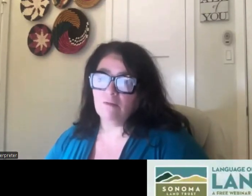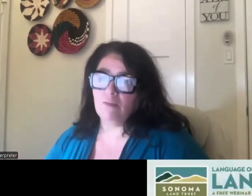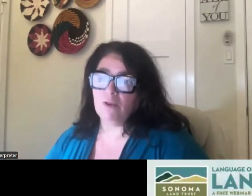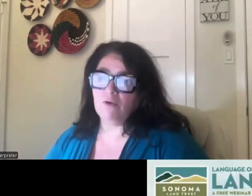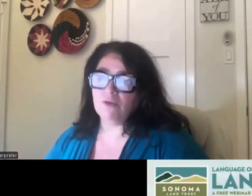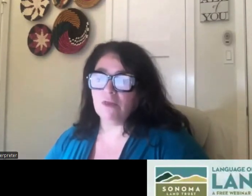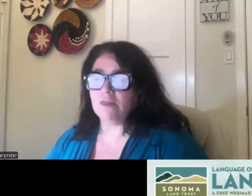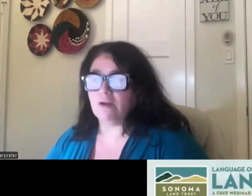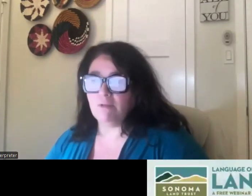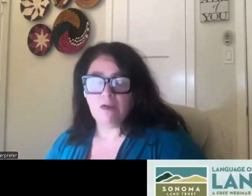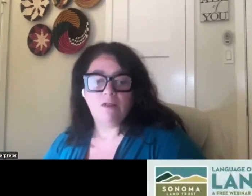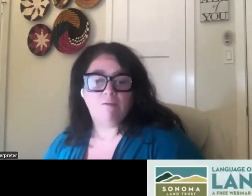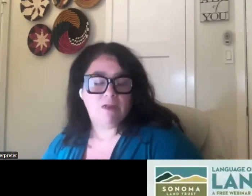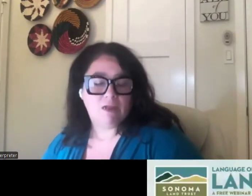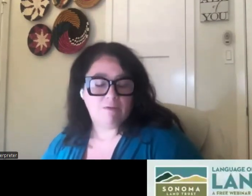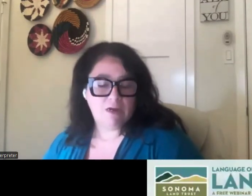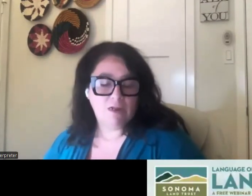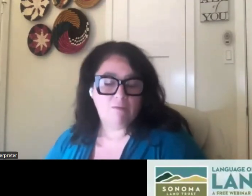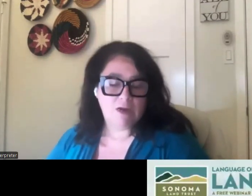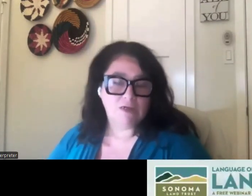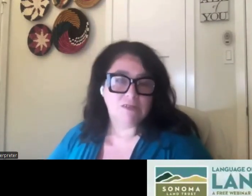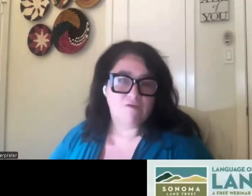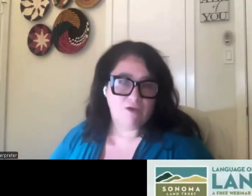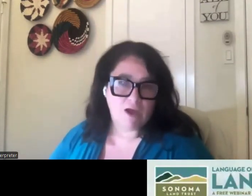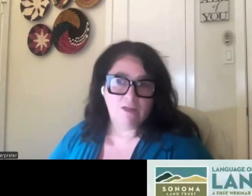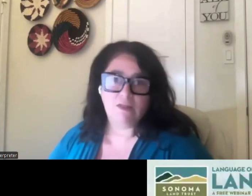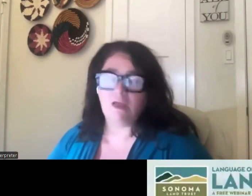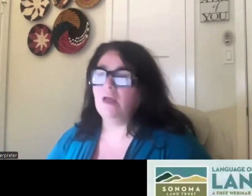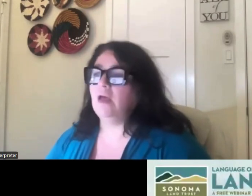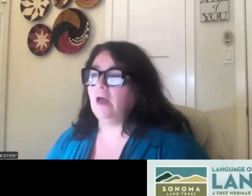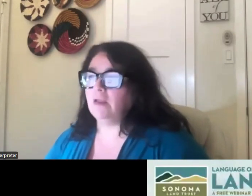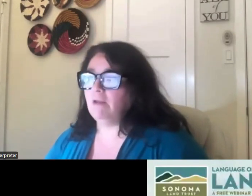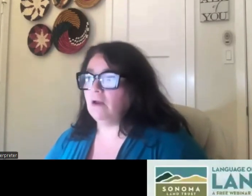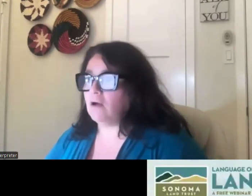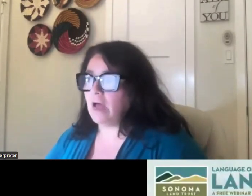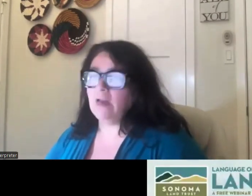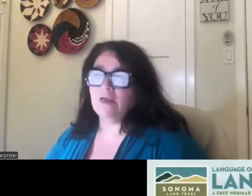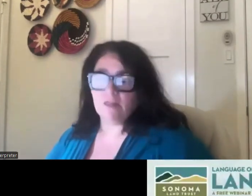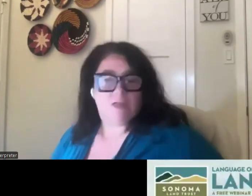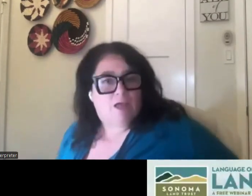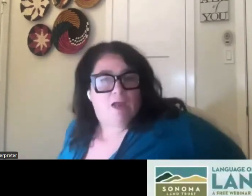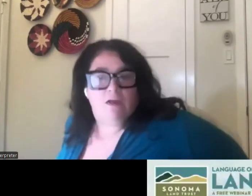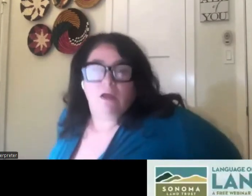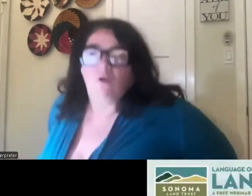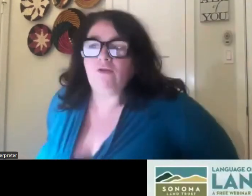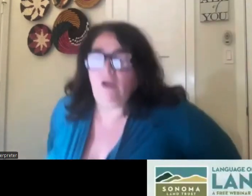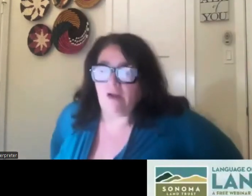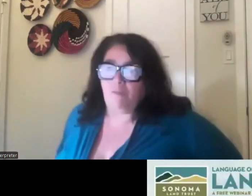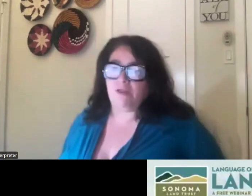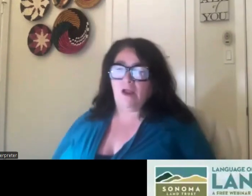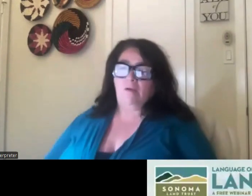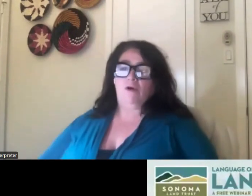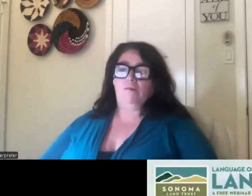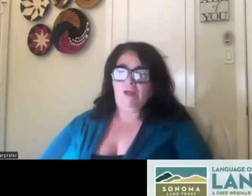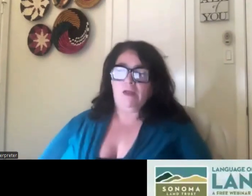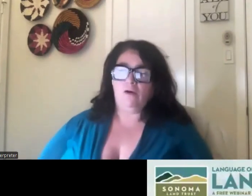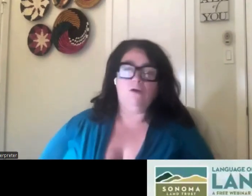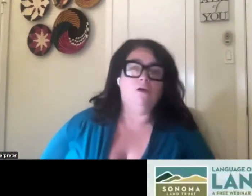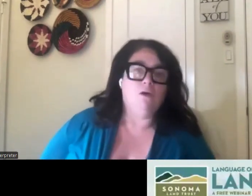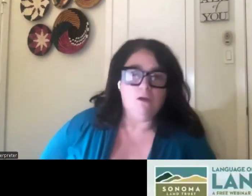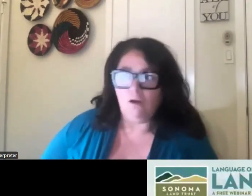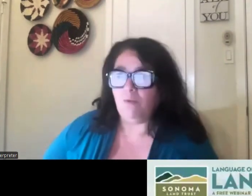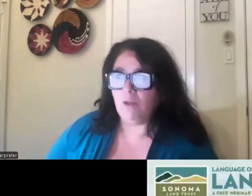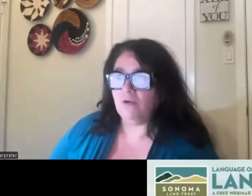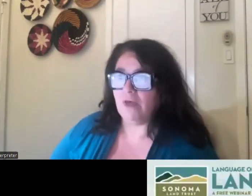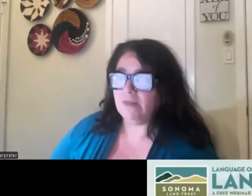in meaningful ways at the local, the property, the state level to address climate change. You can do that by following us on our various